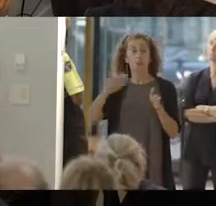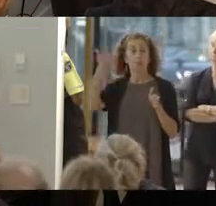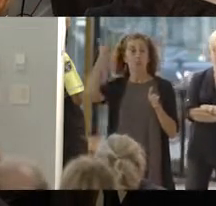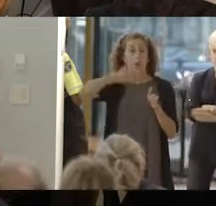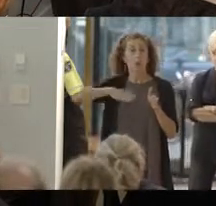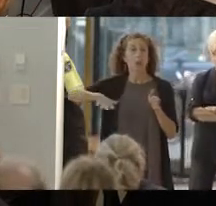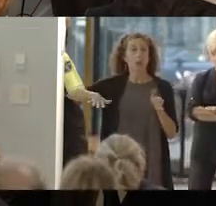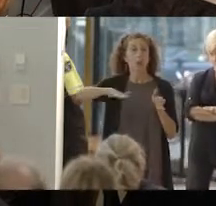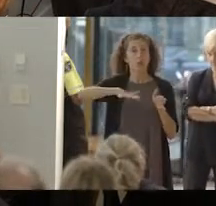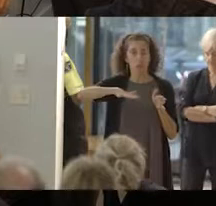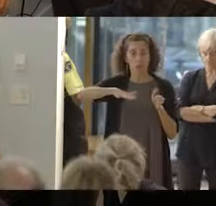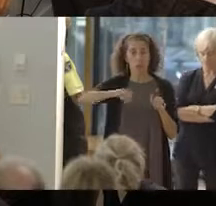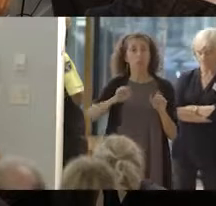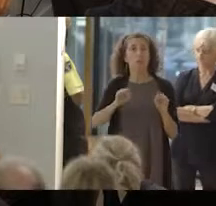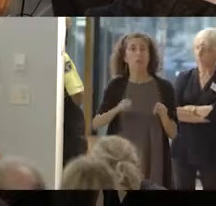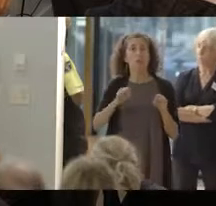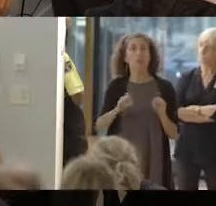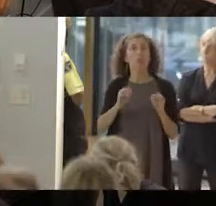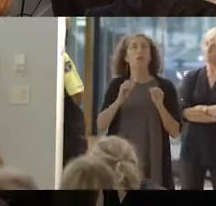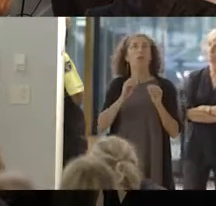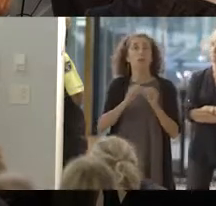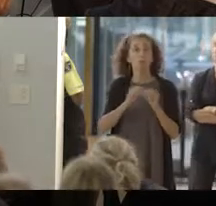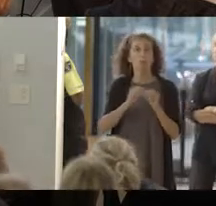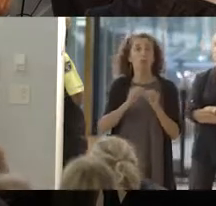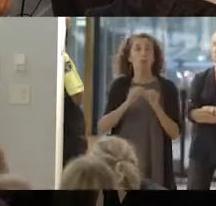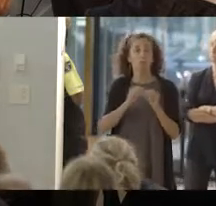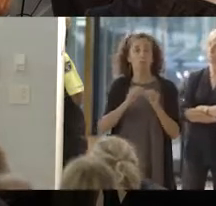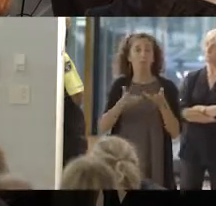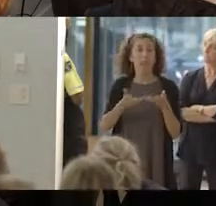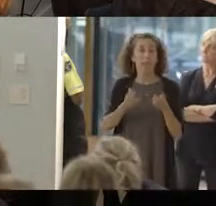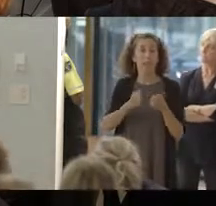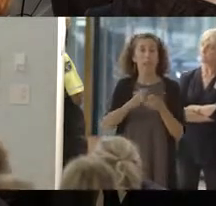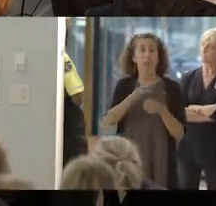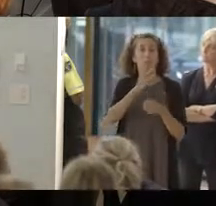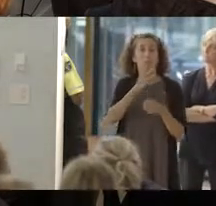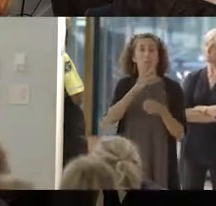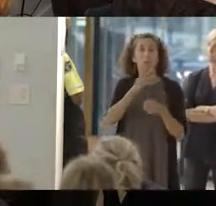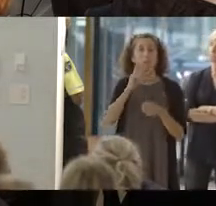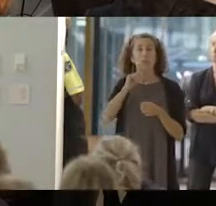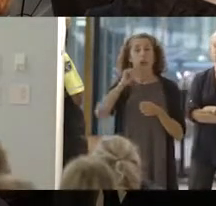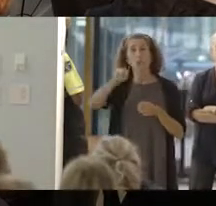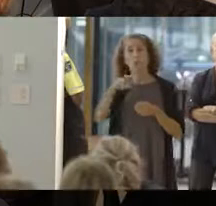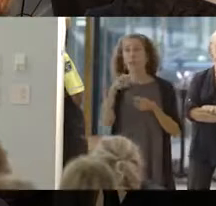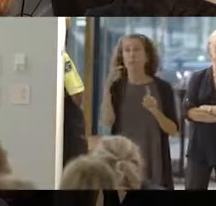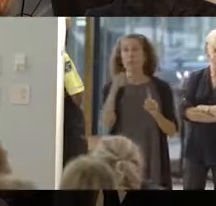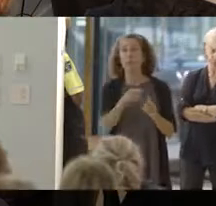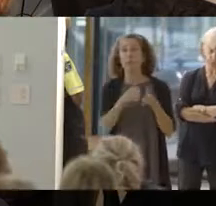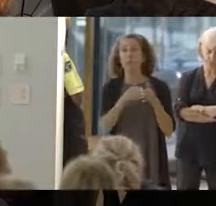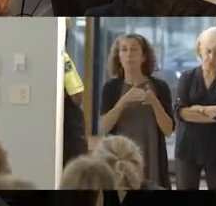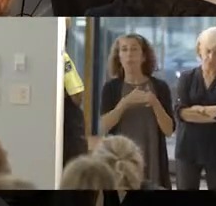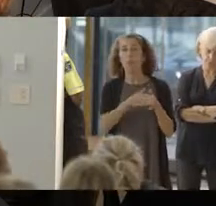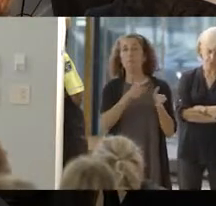a more engagement with the water, allowing more kinds of people, those that don't just have boats, but who are visiting